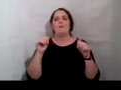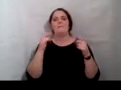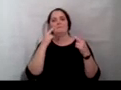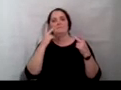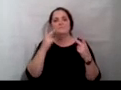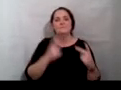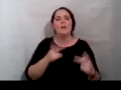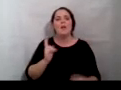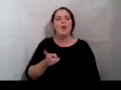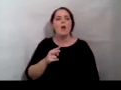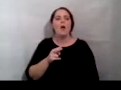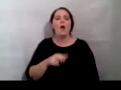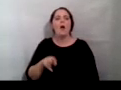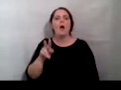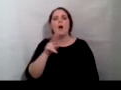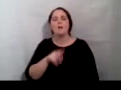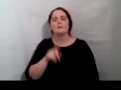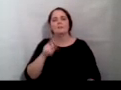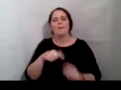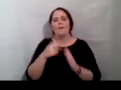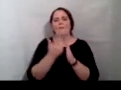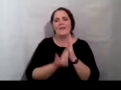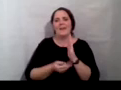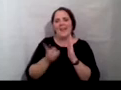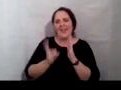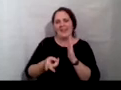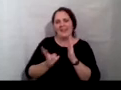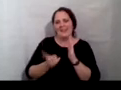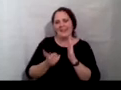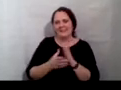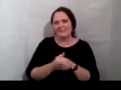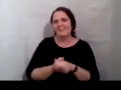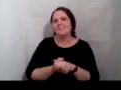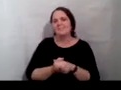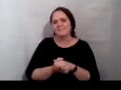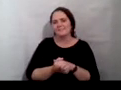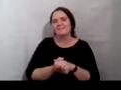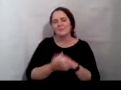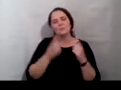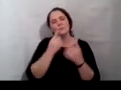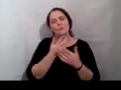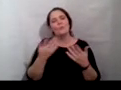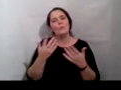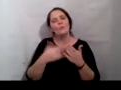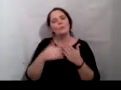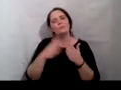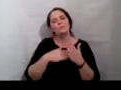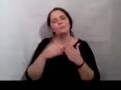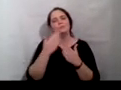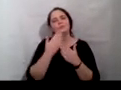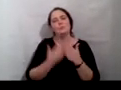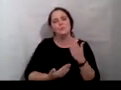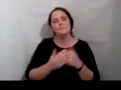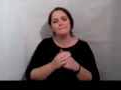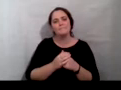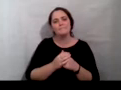to this place and starts painting there. So it's quite an important moment in the whole story of what she's doing.